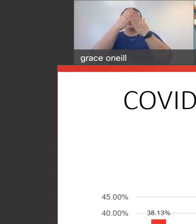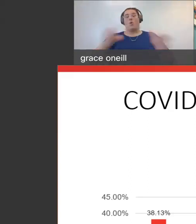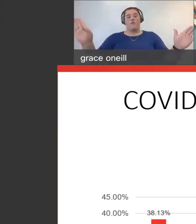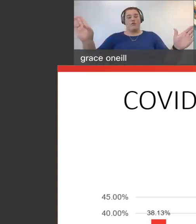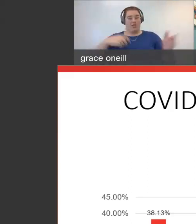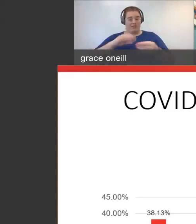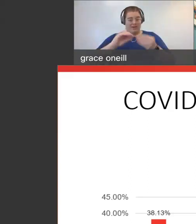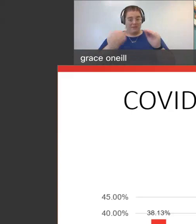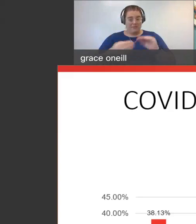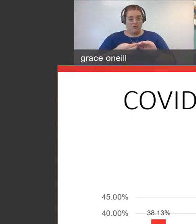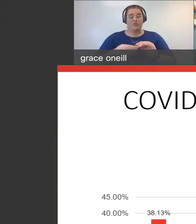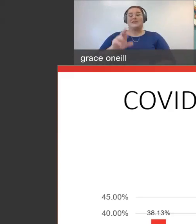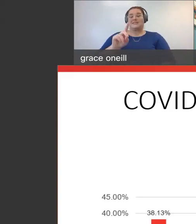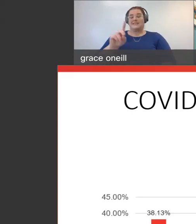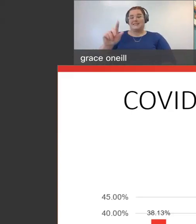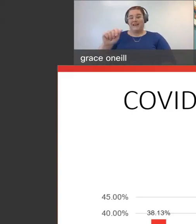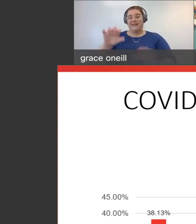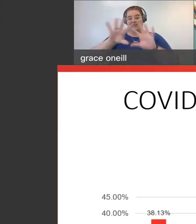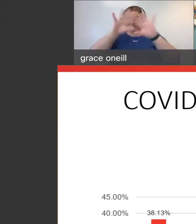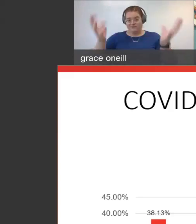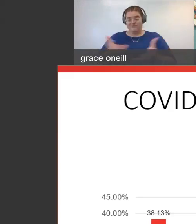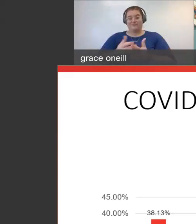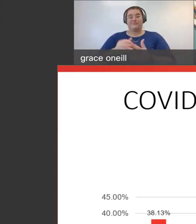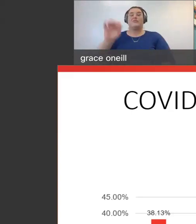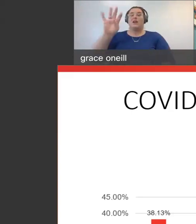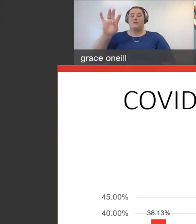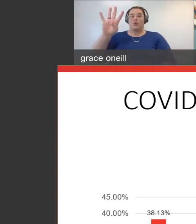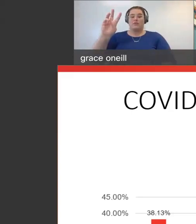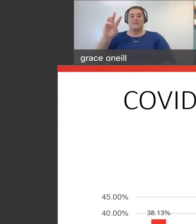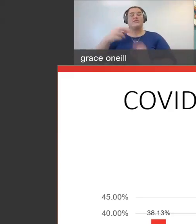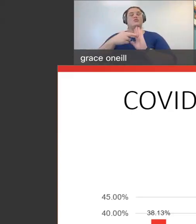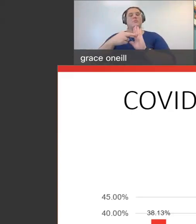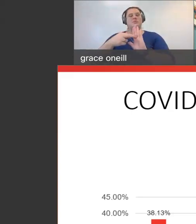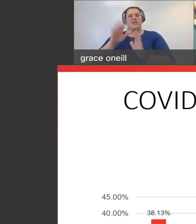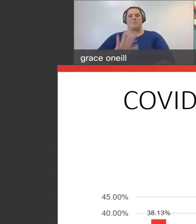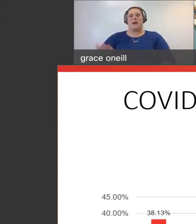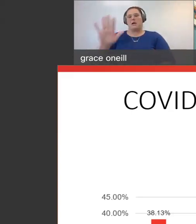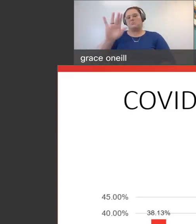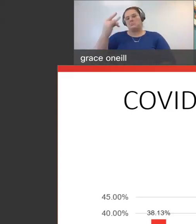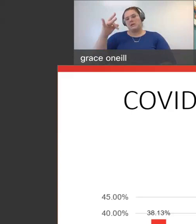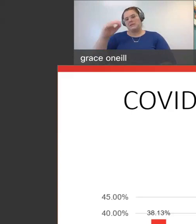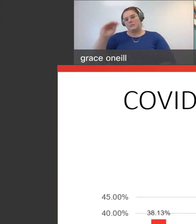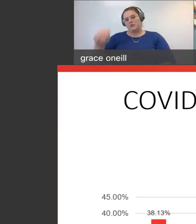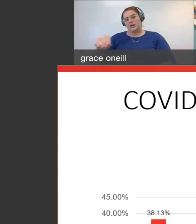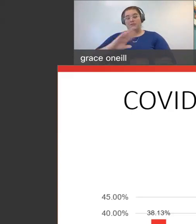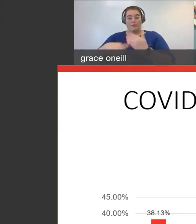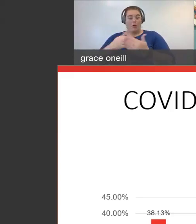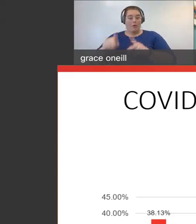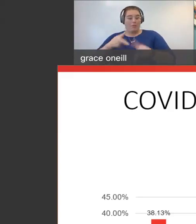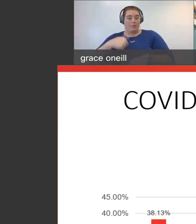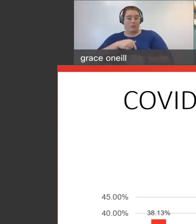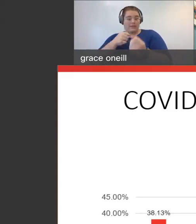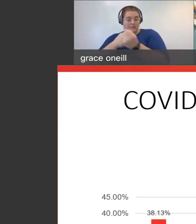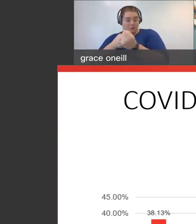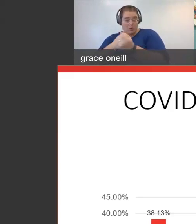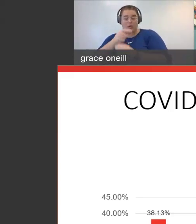the 446 people represent about 18% of people supported by DDA who have contracted COVID. We have